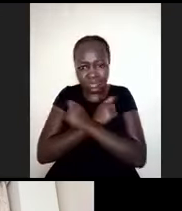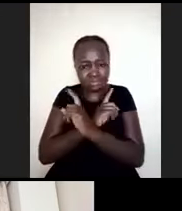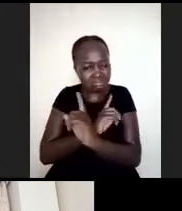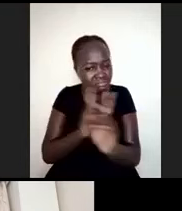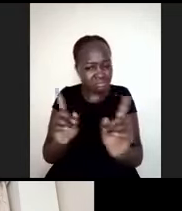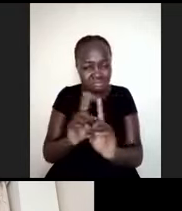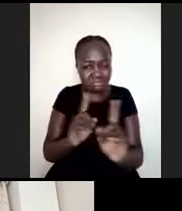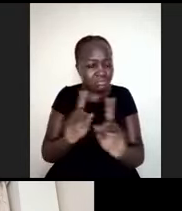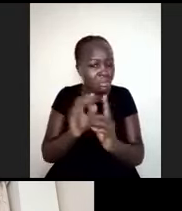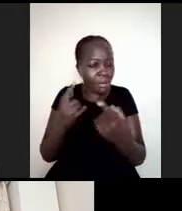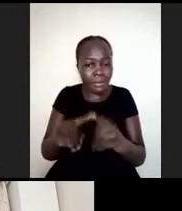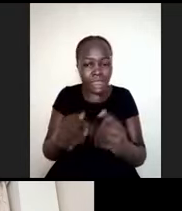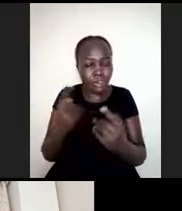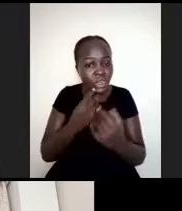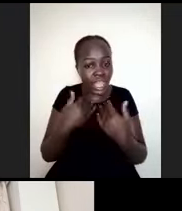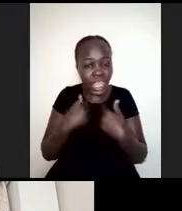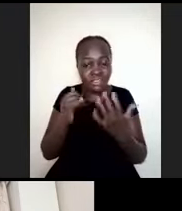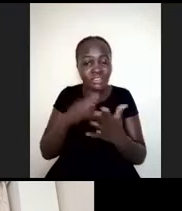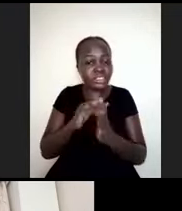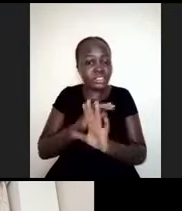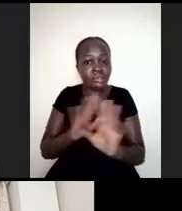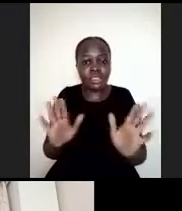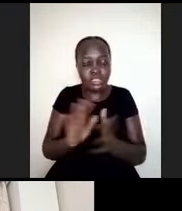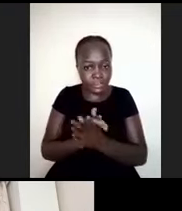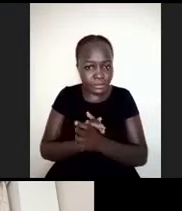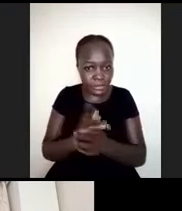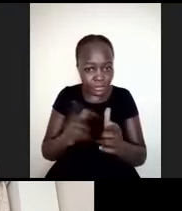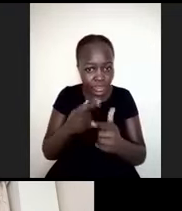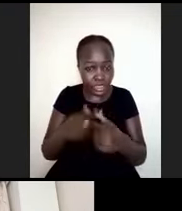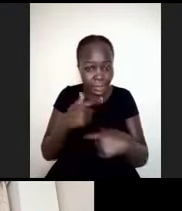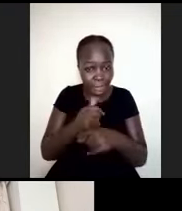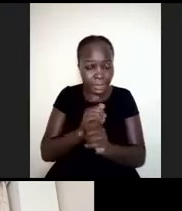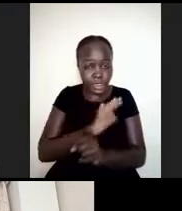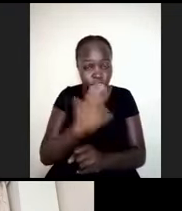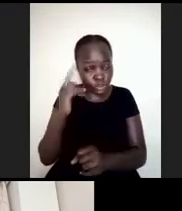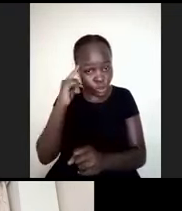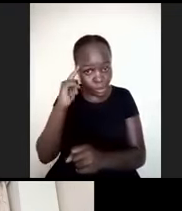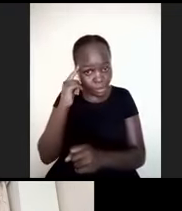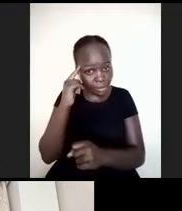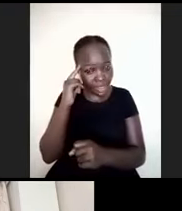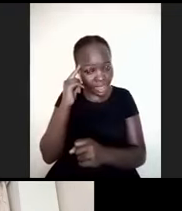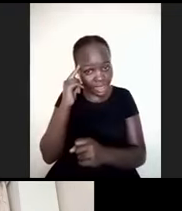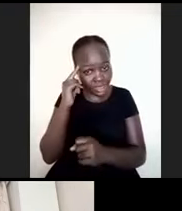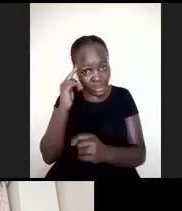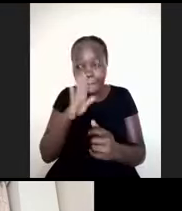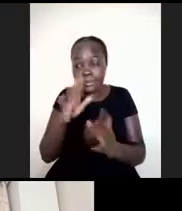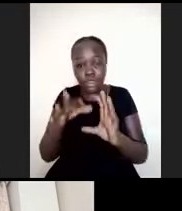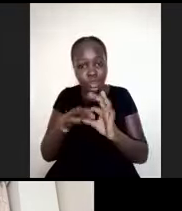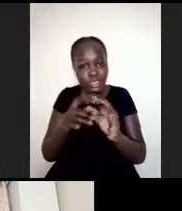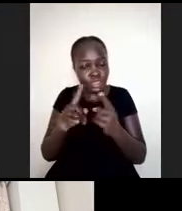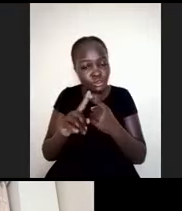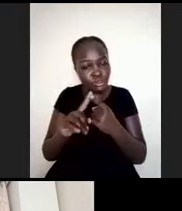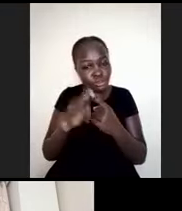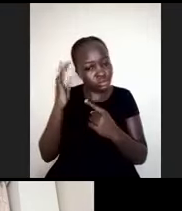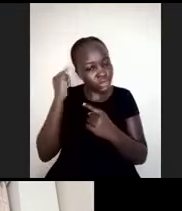having, you know. And then it also makes your mind be attached to fantasies